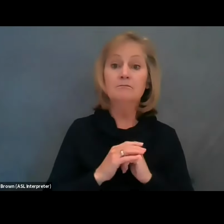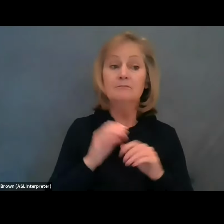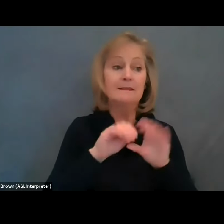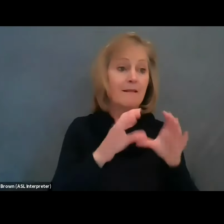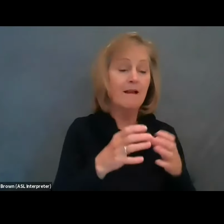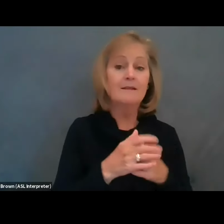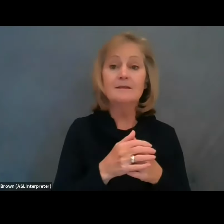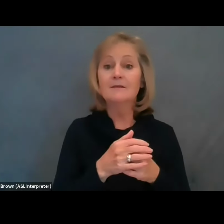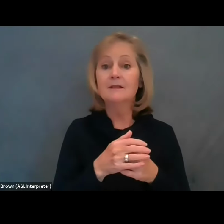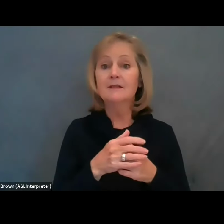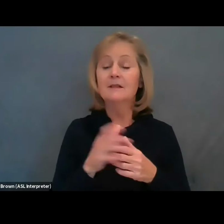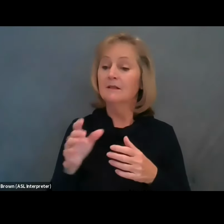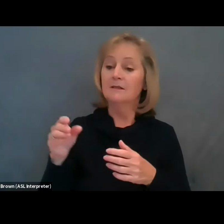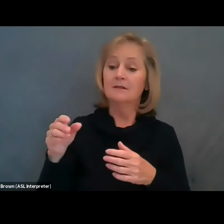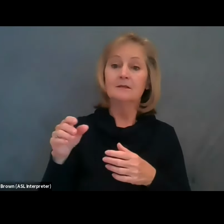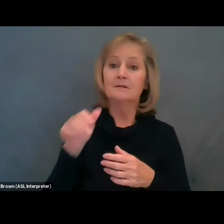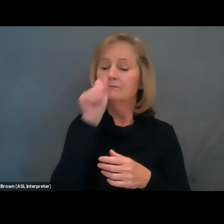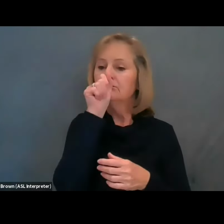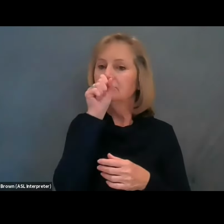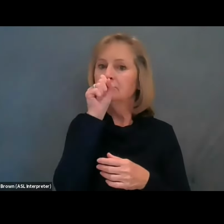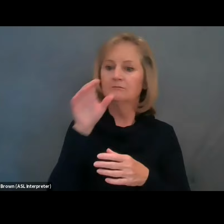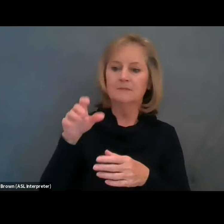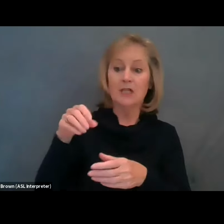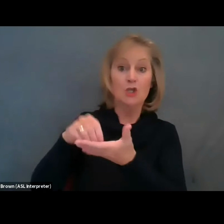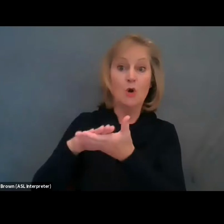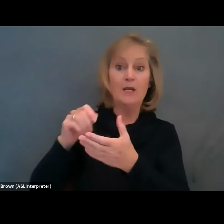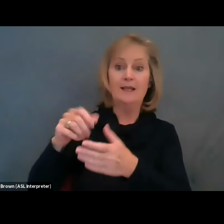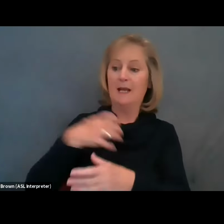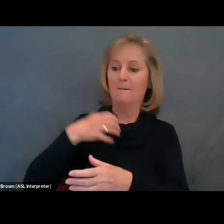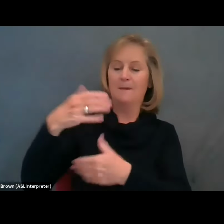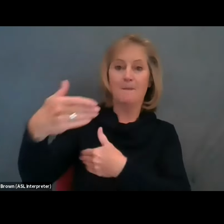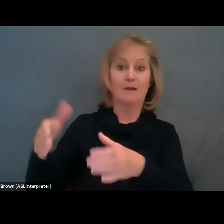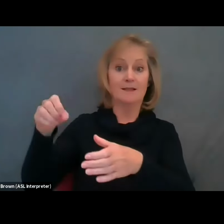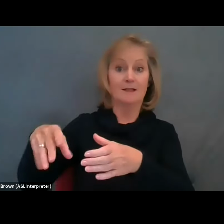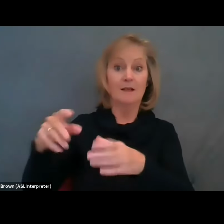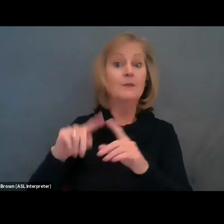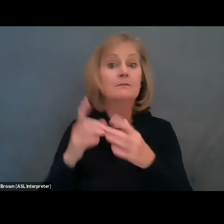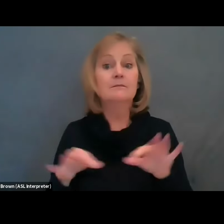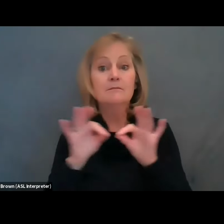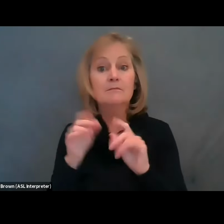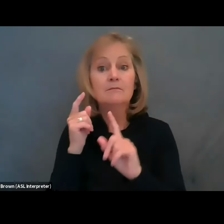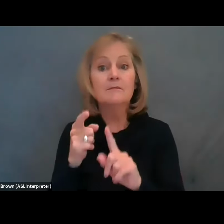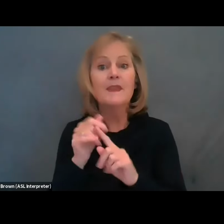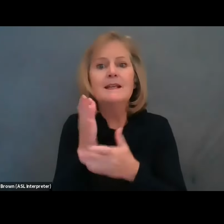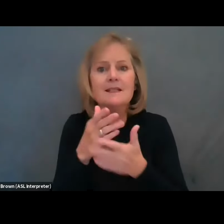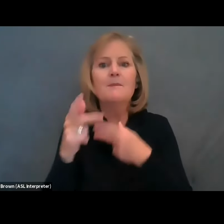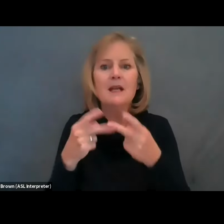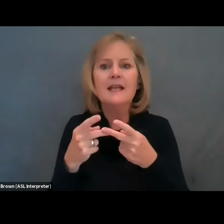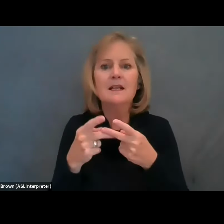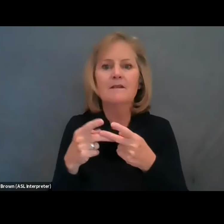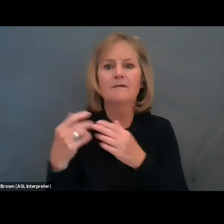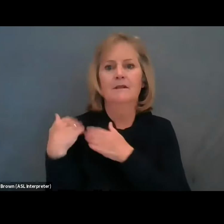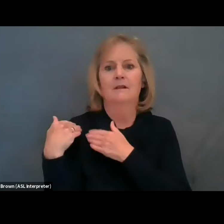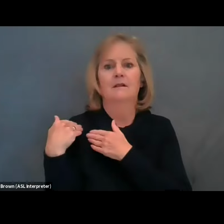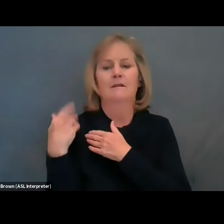class, but they want to put an anonymous note in the complaints box. The important point is there's some sort of accountability for